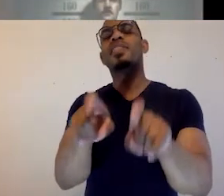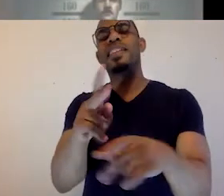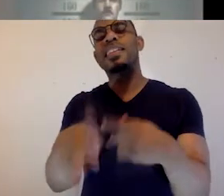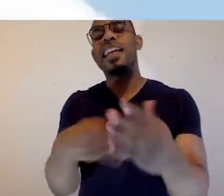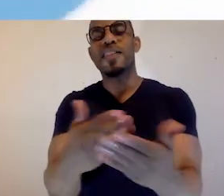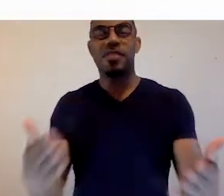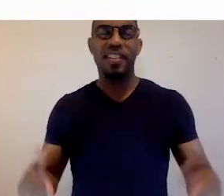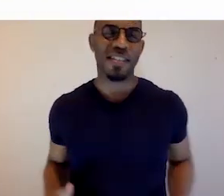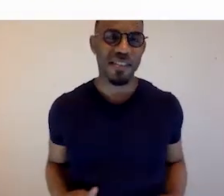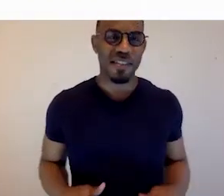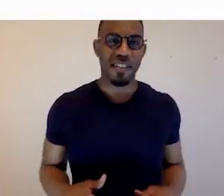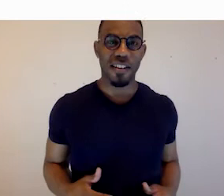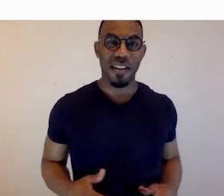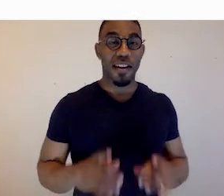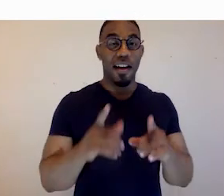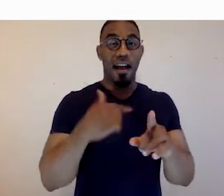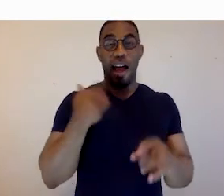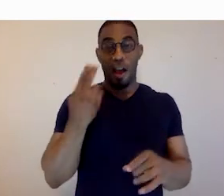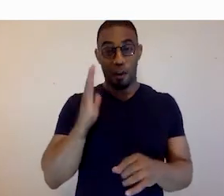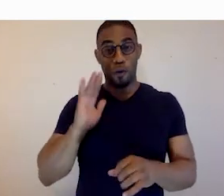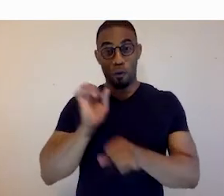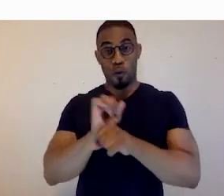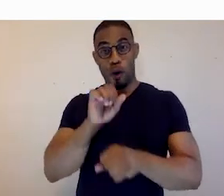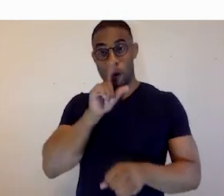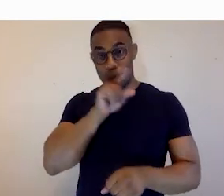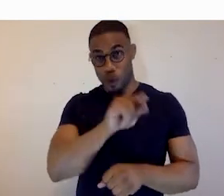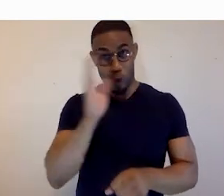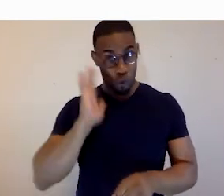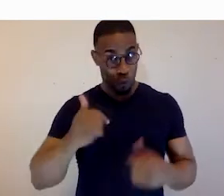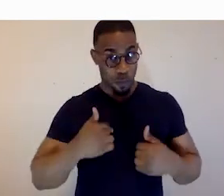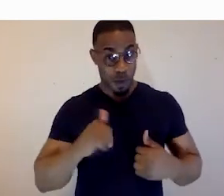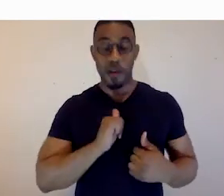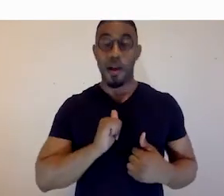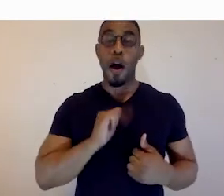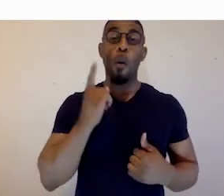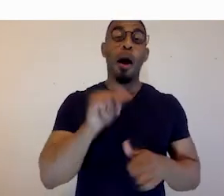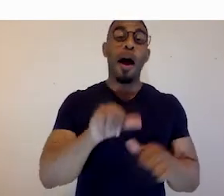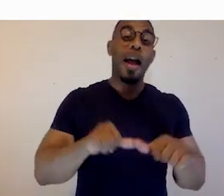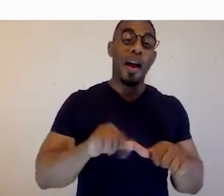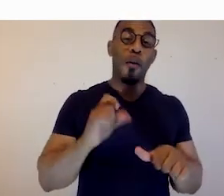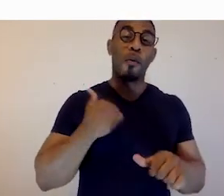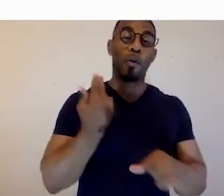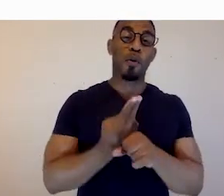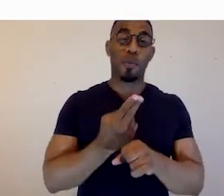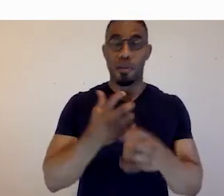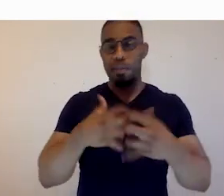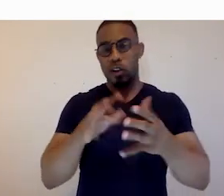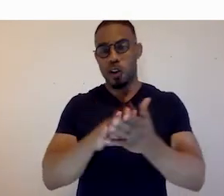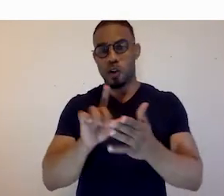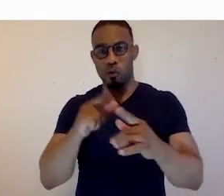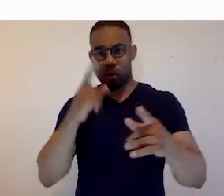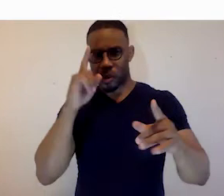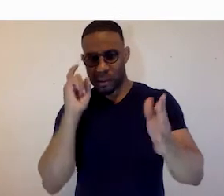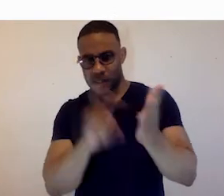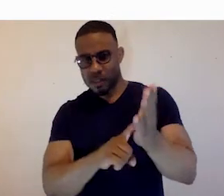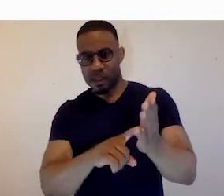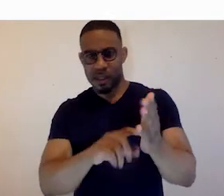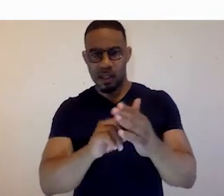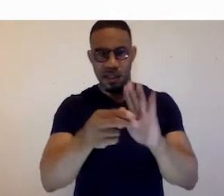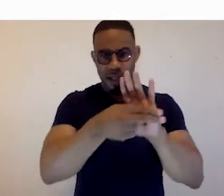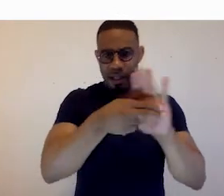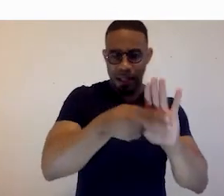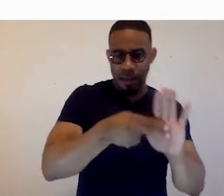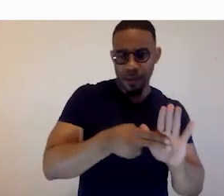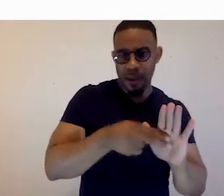kind of stuff? I used to work at Twitter, and one area where we used machine learning was to detect and